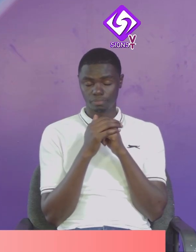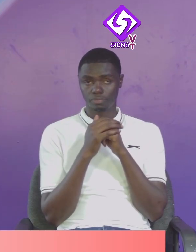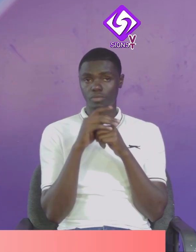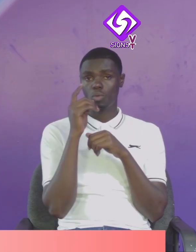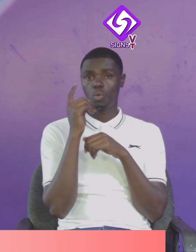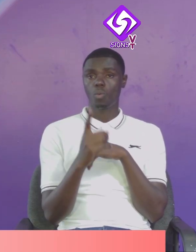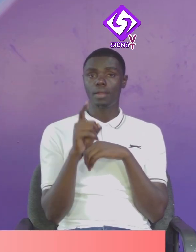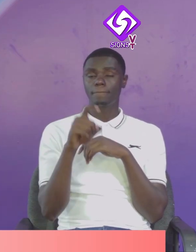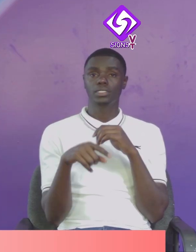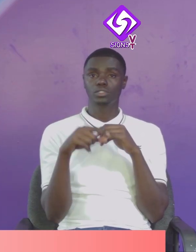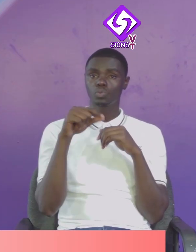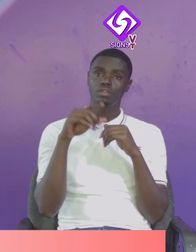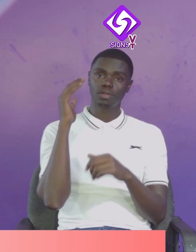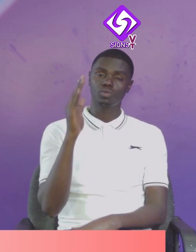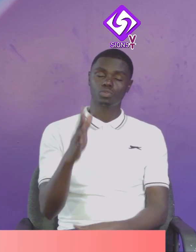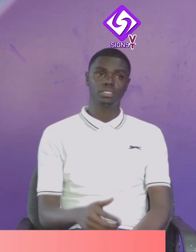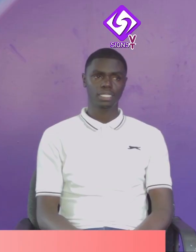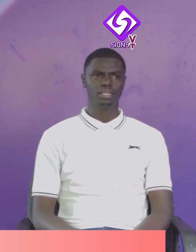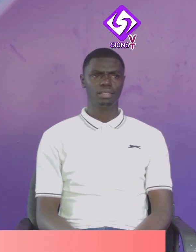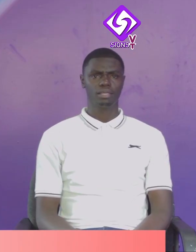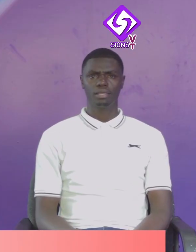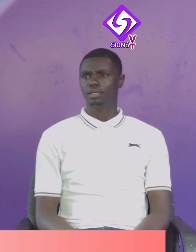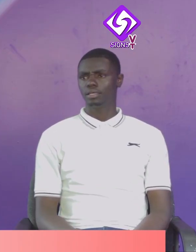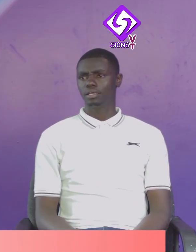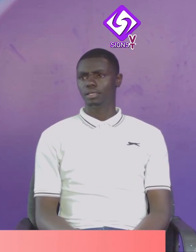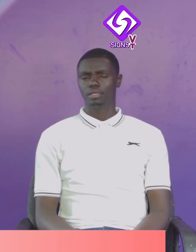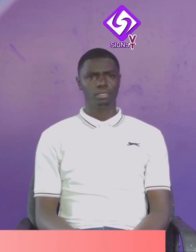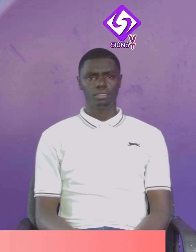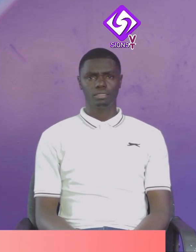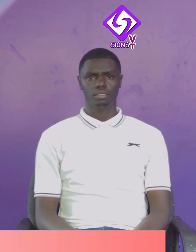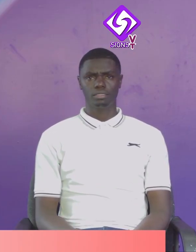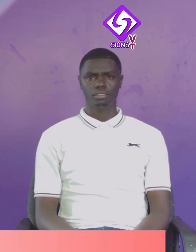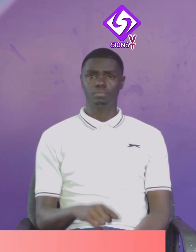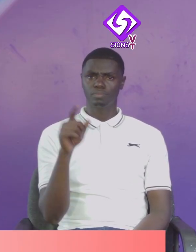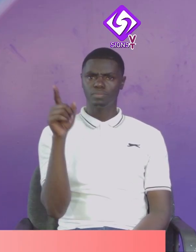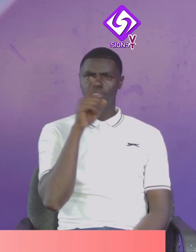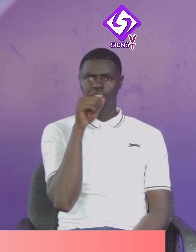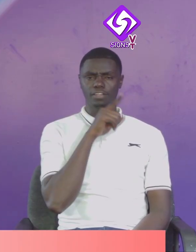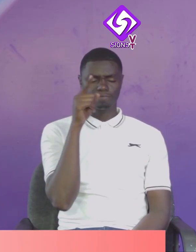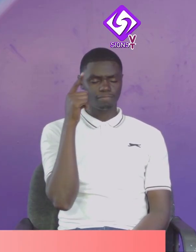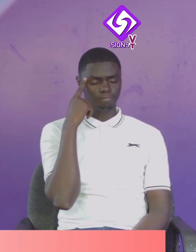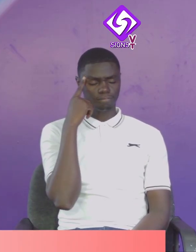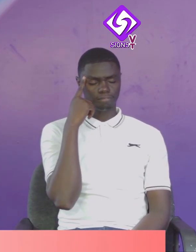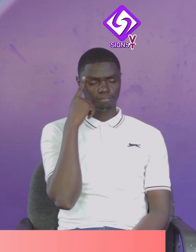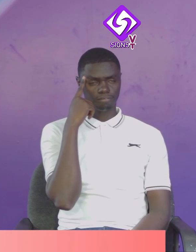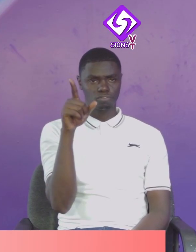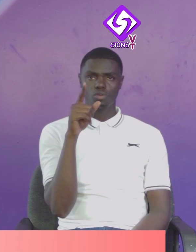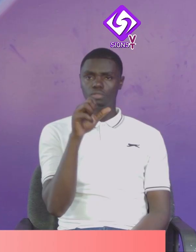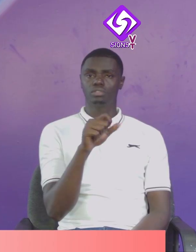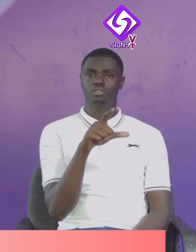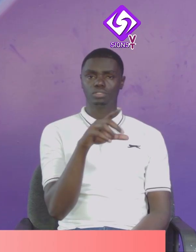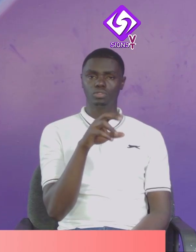of them have to qualify automatically. And of course, this is now a tough chance for Slovakia,